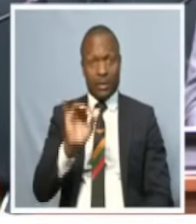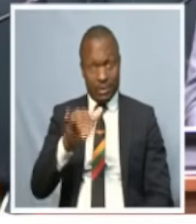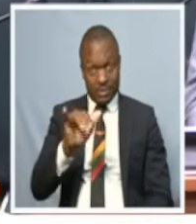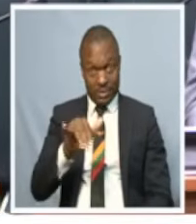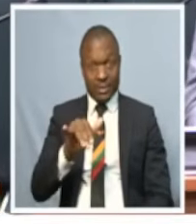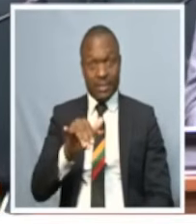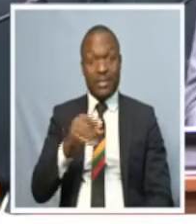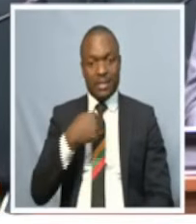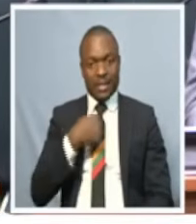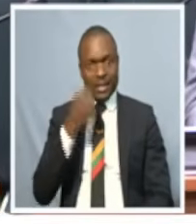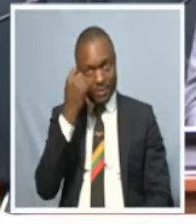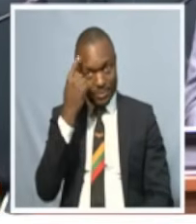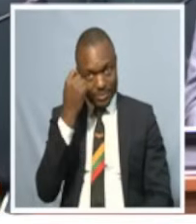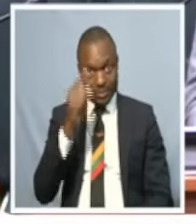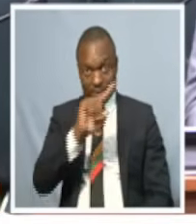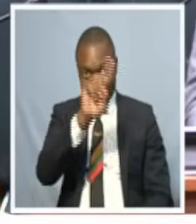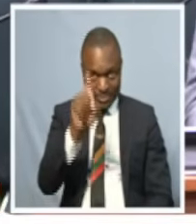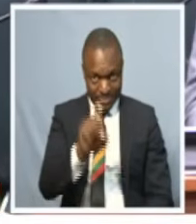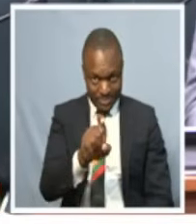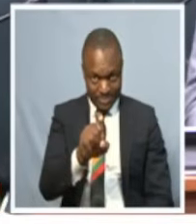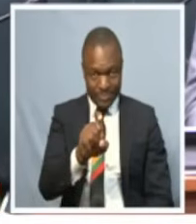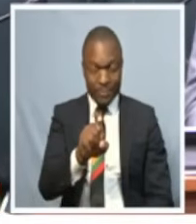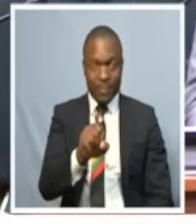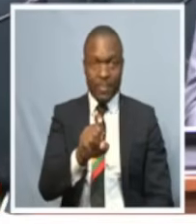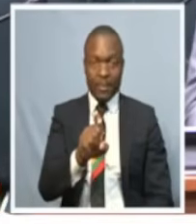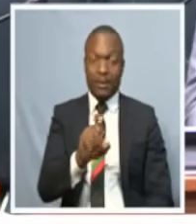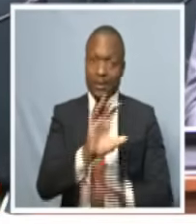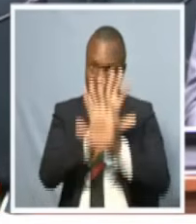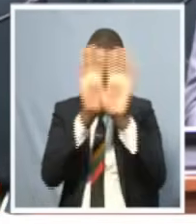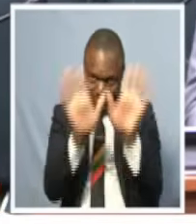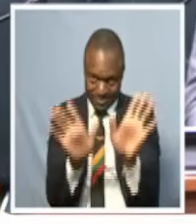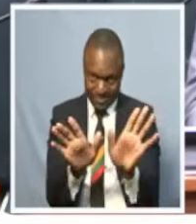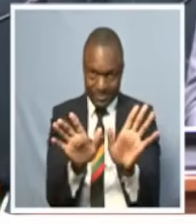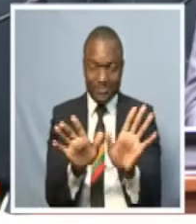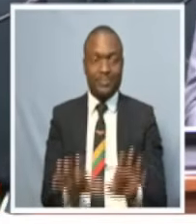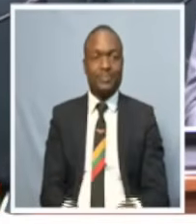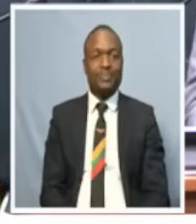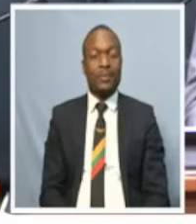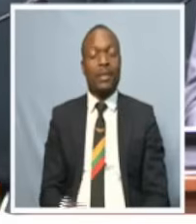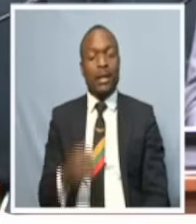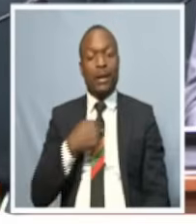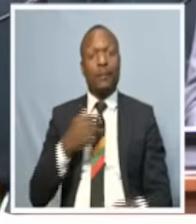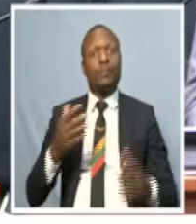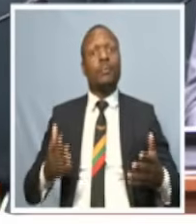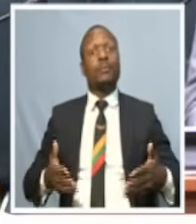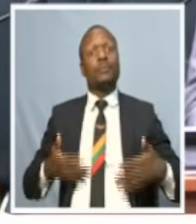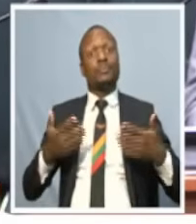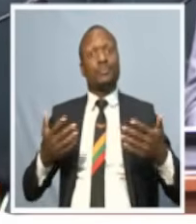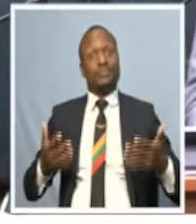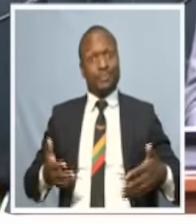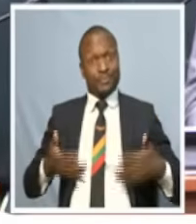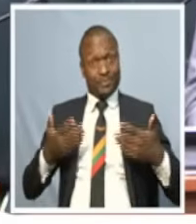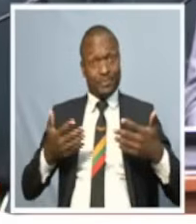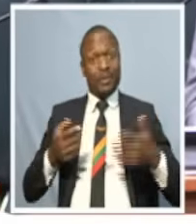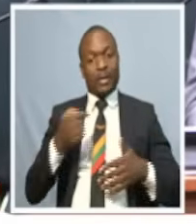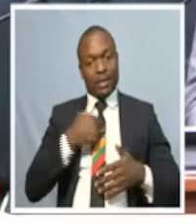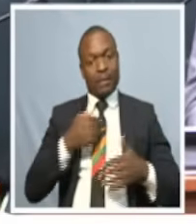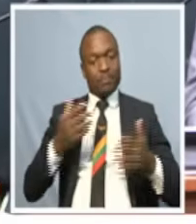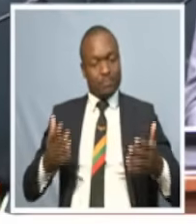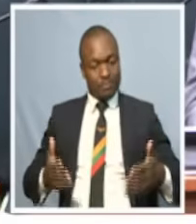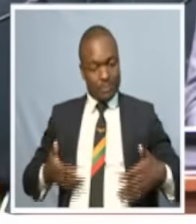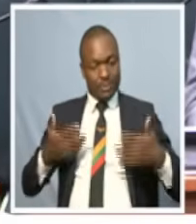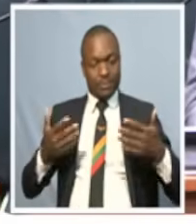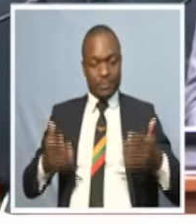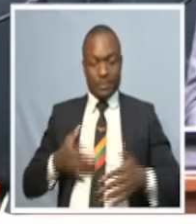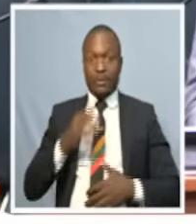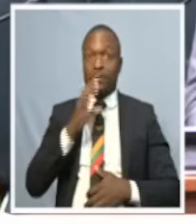Yes, Madam Speaker, I heard the question very well. And I'm happy. I'm happy,